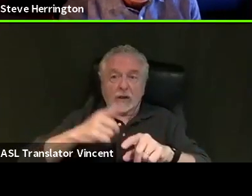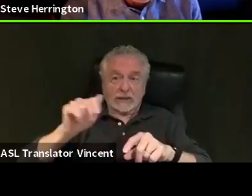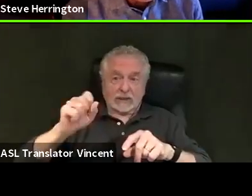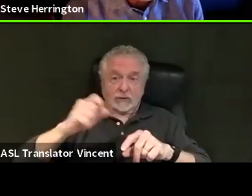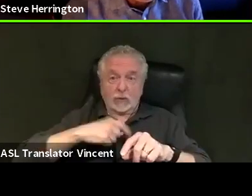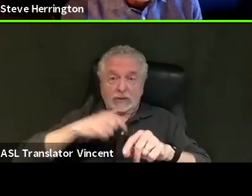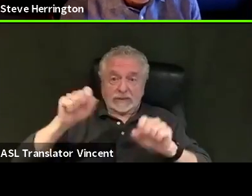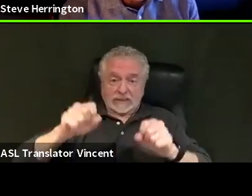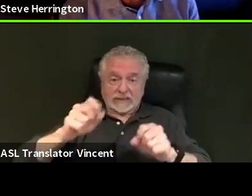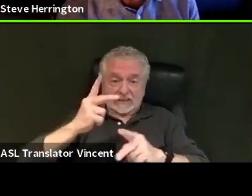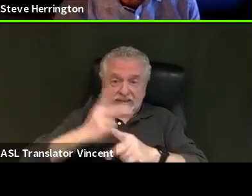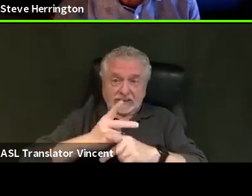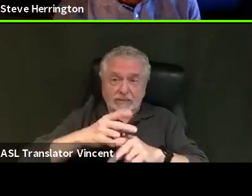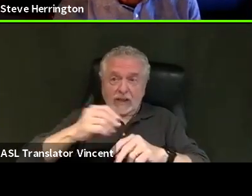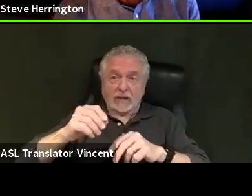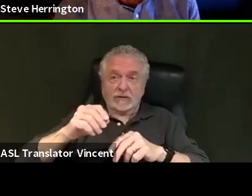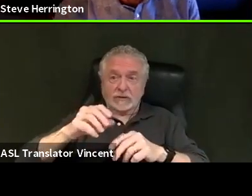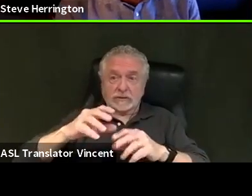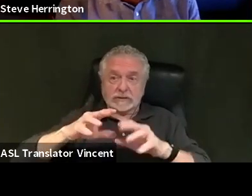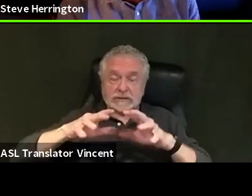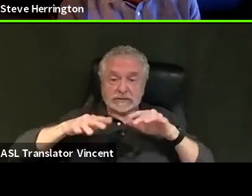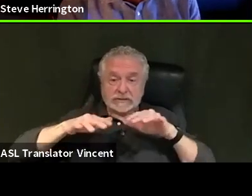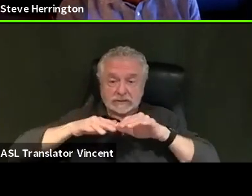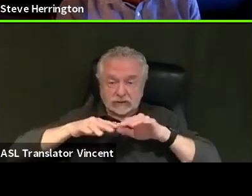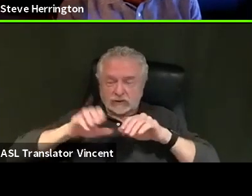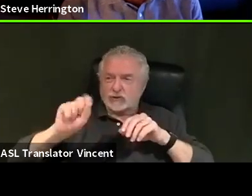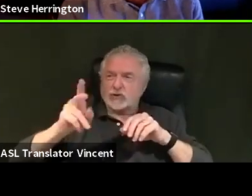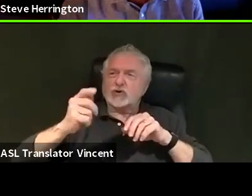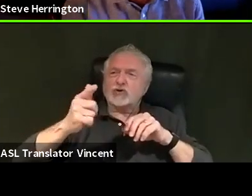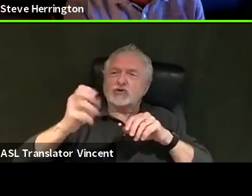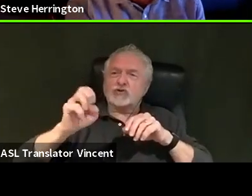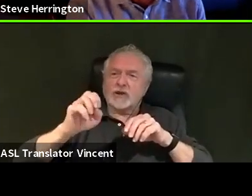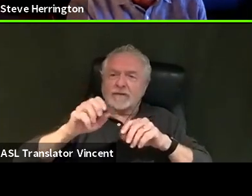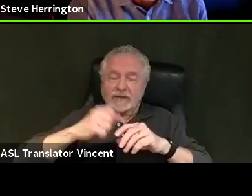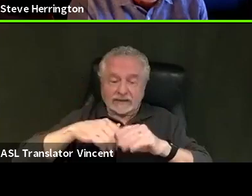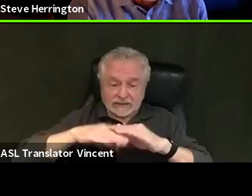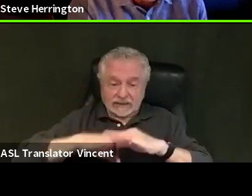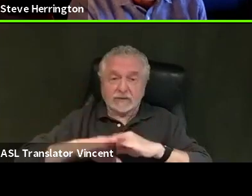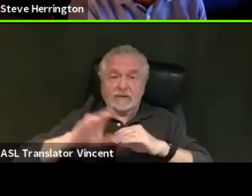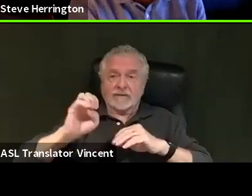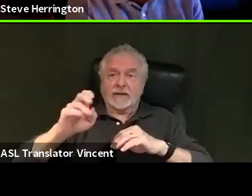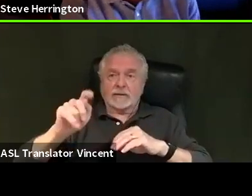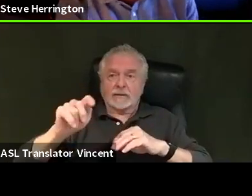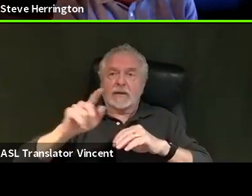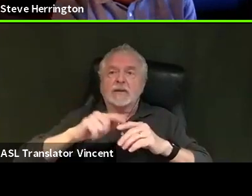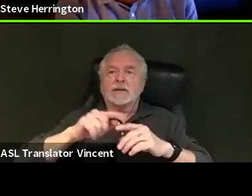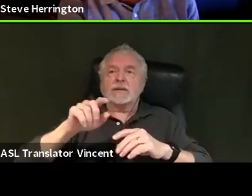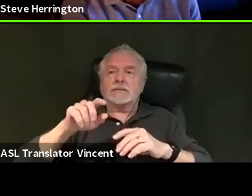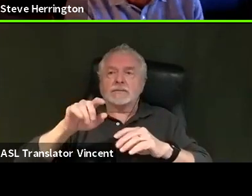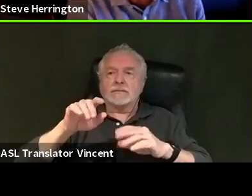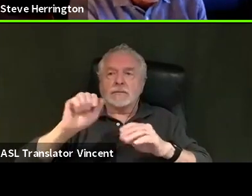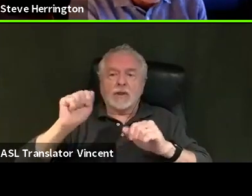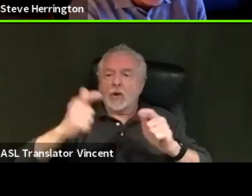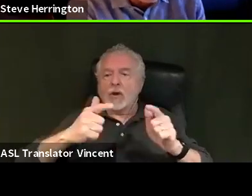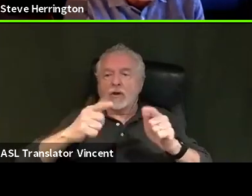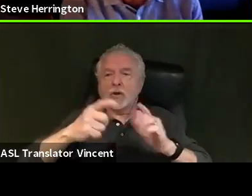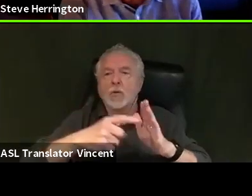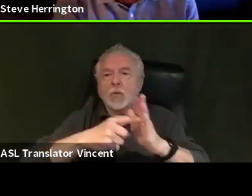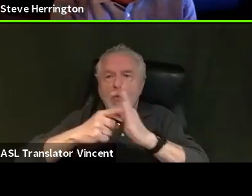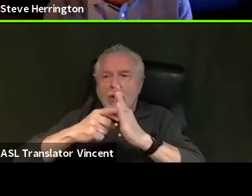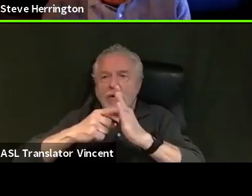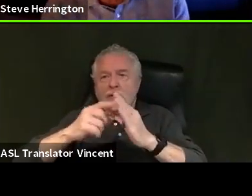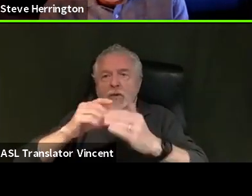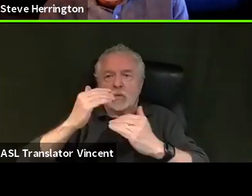as we can keep out of a surge effect. If the surge comes into effect, then then all the requirements